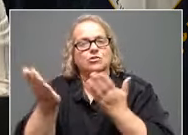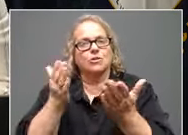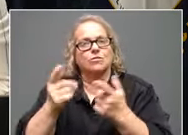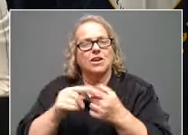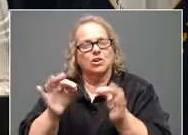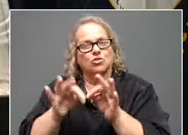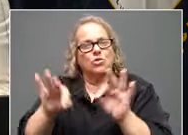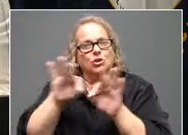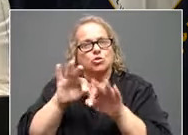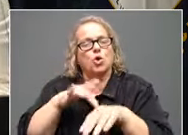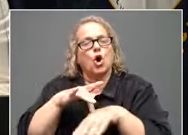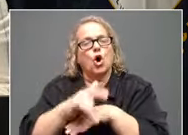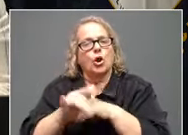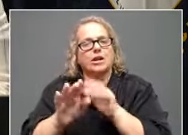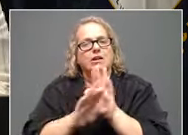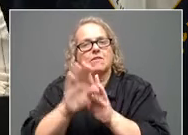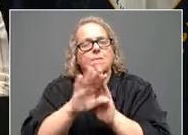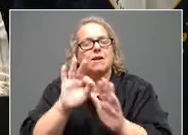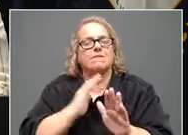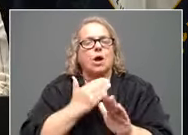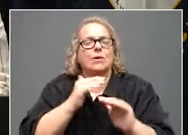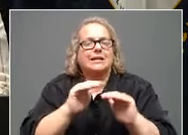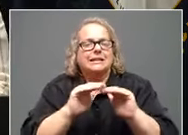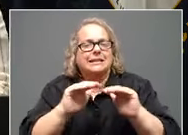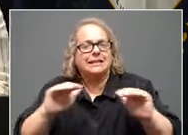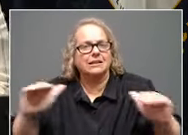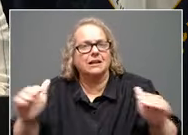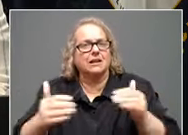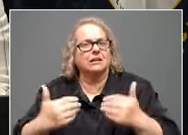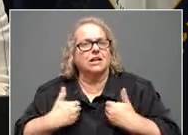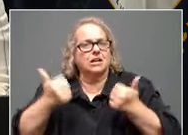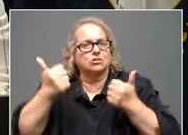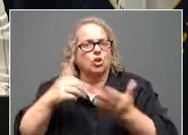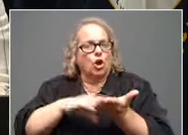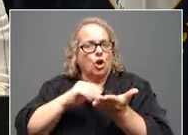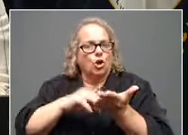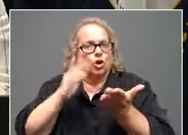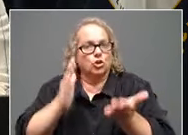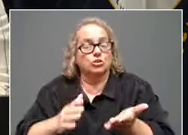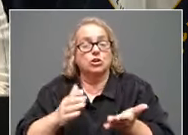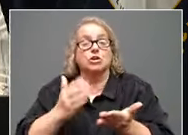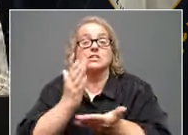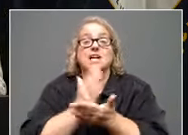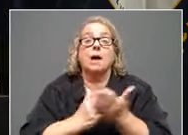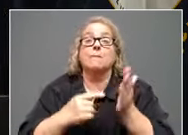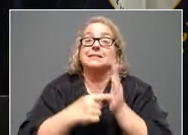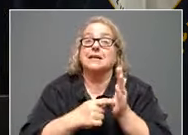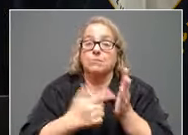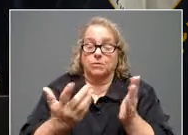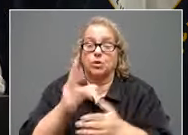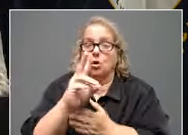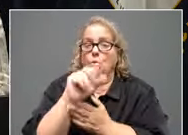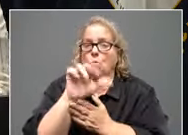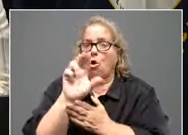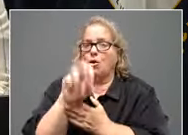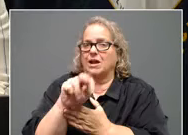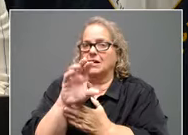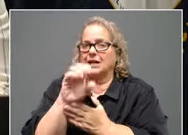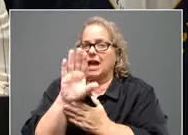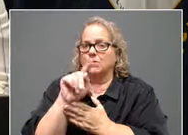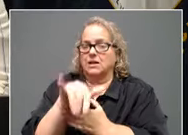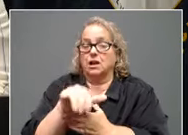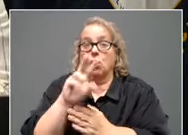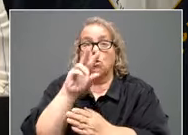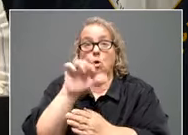our littlest learners. So I'm going to give you a couple of examples from a couple of the centers. First is in Warren County. Warren County